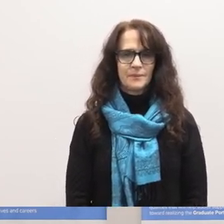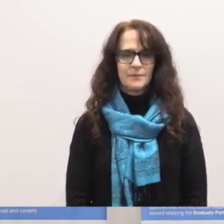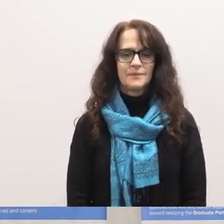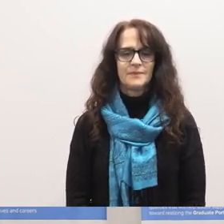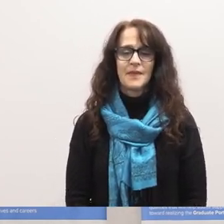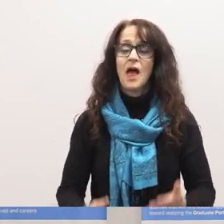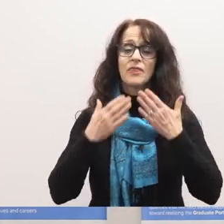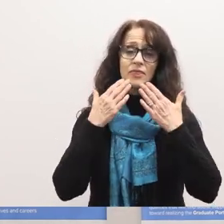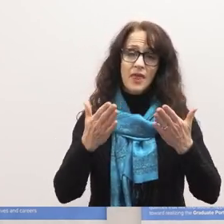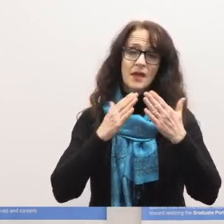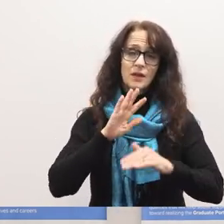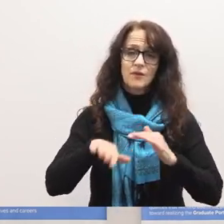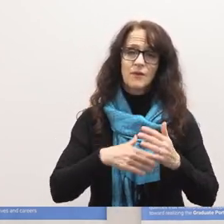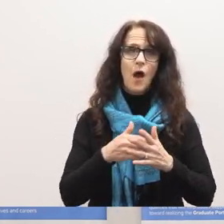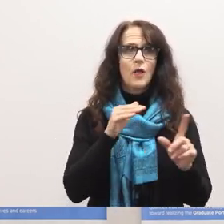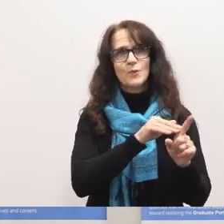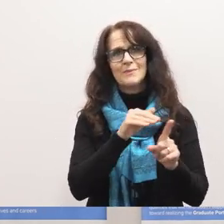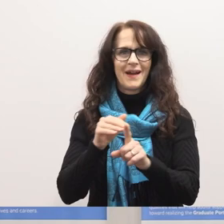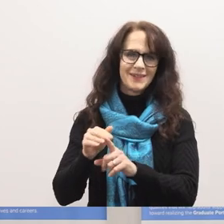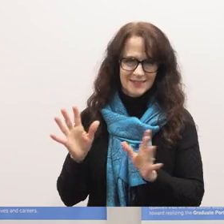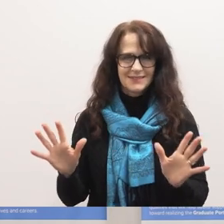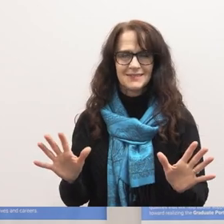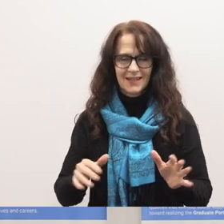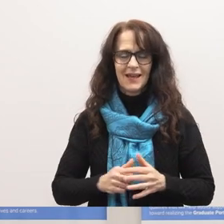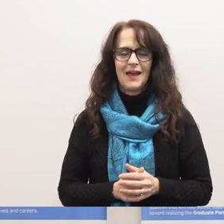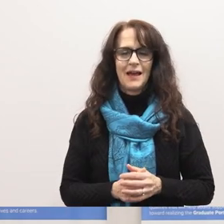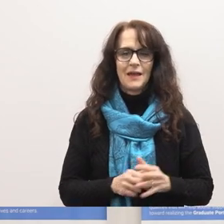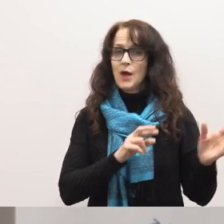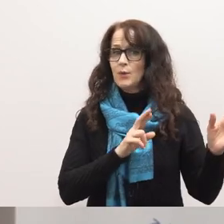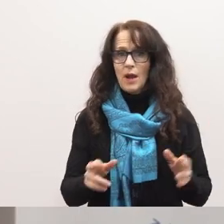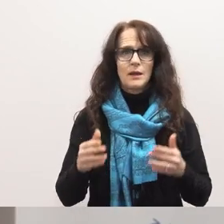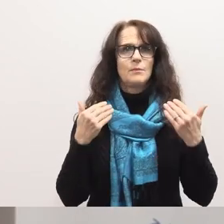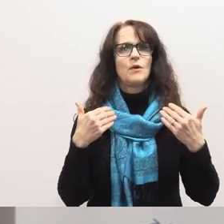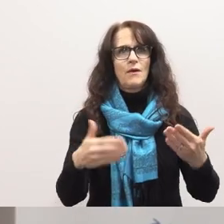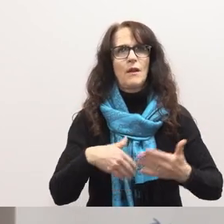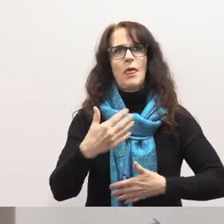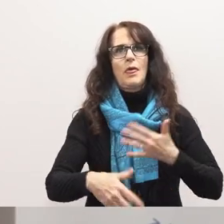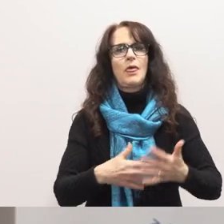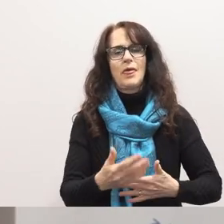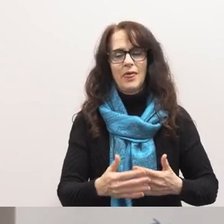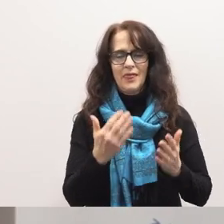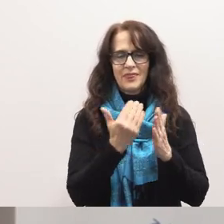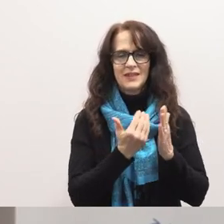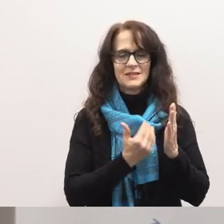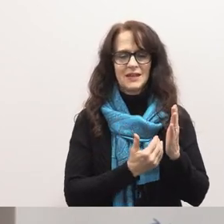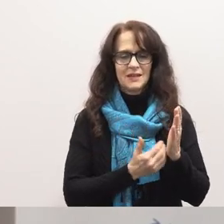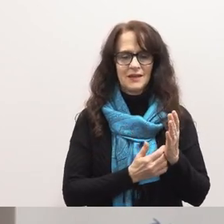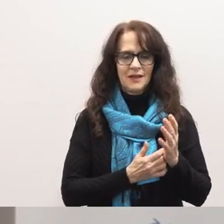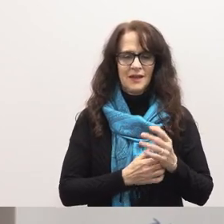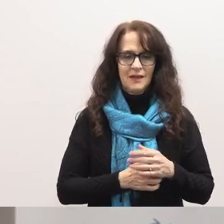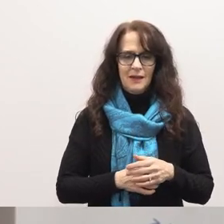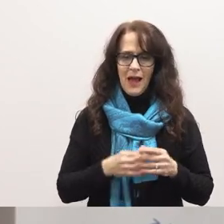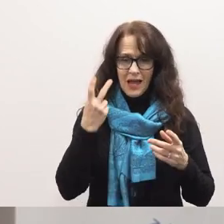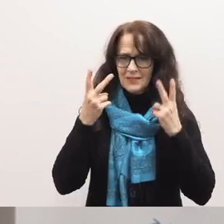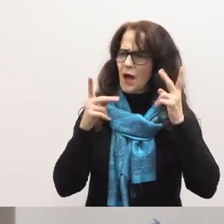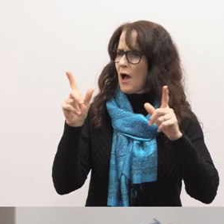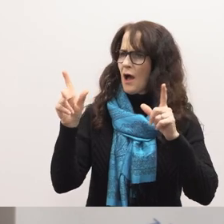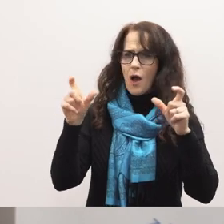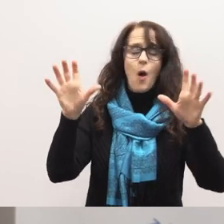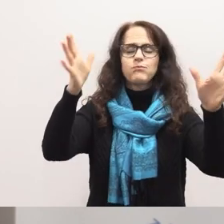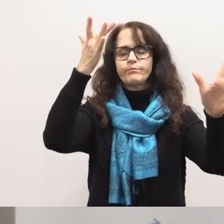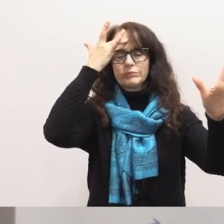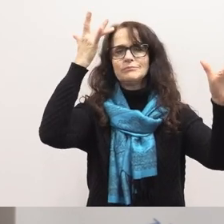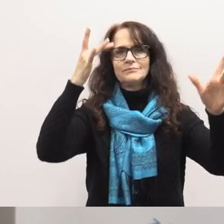Okay, thank you for all the reminders. As I was ready to move on to the next item on the agenda, I get a lot of this. I'm like,